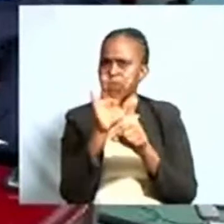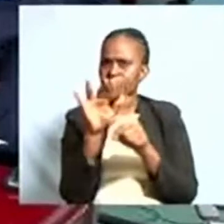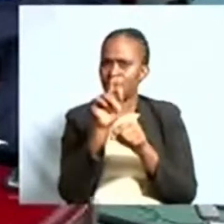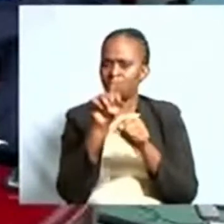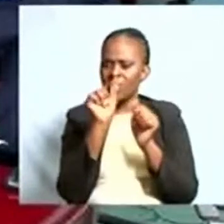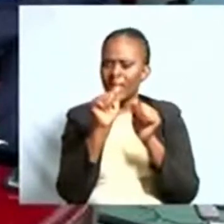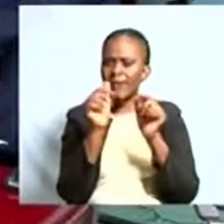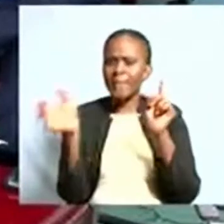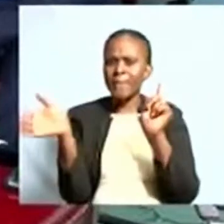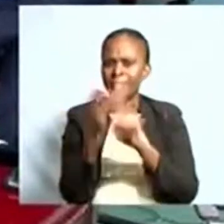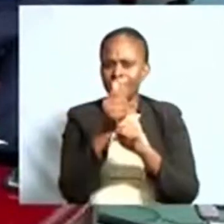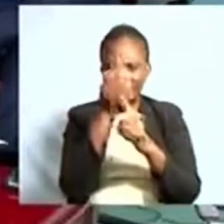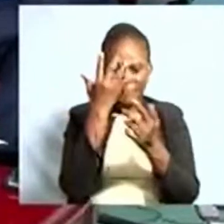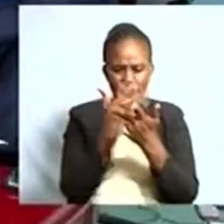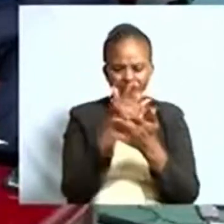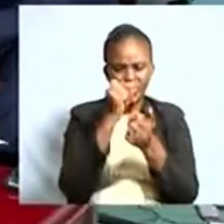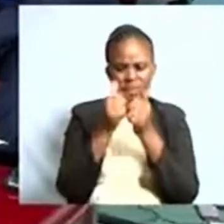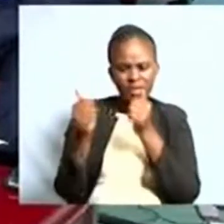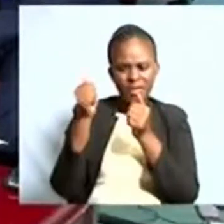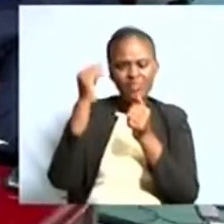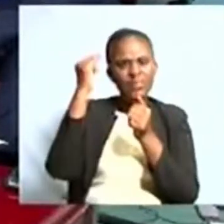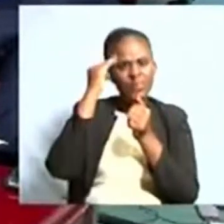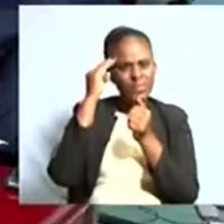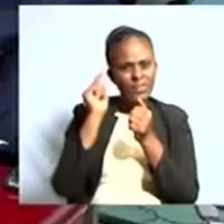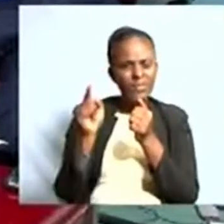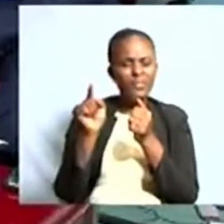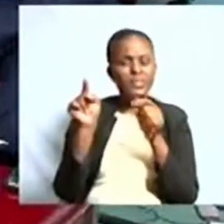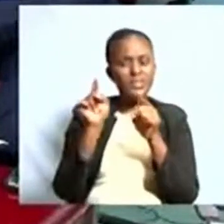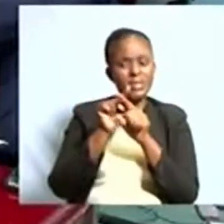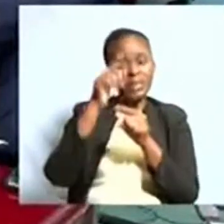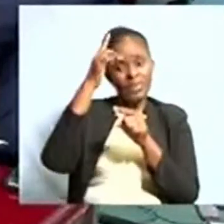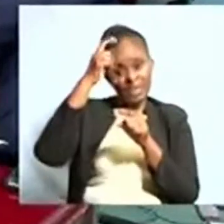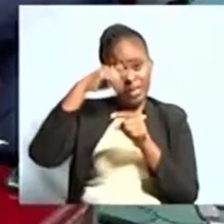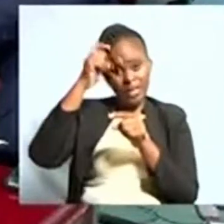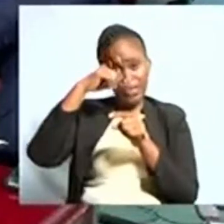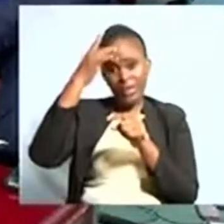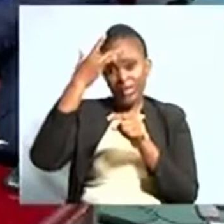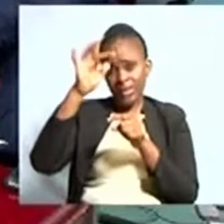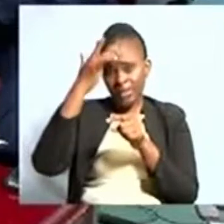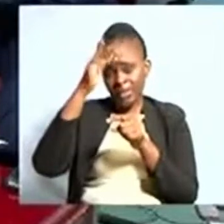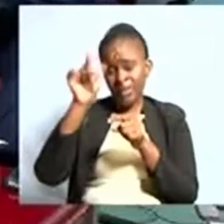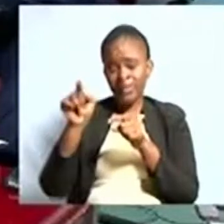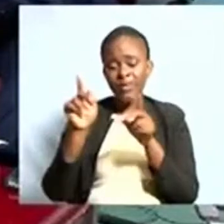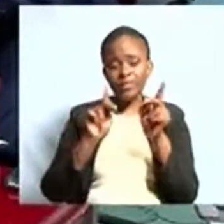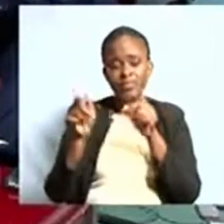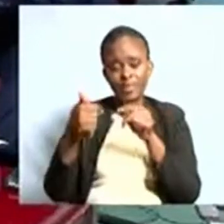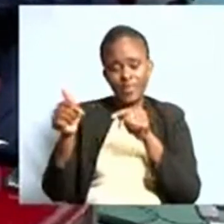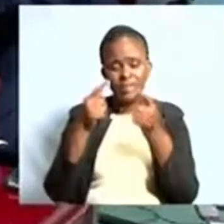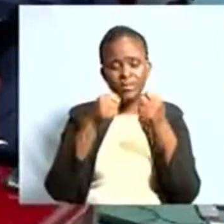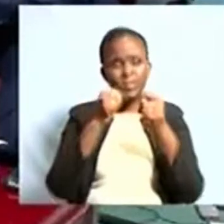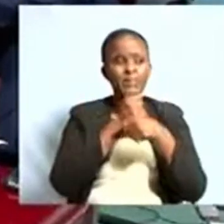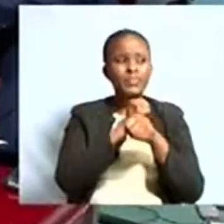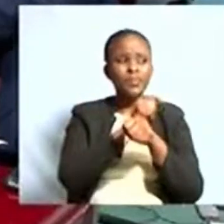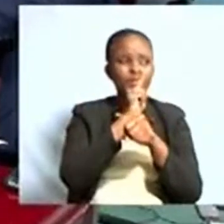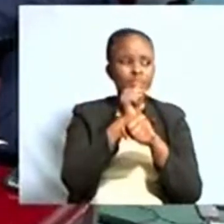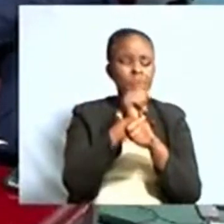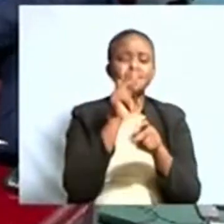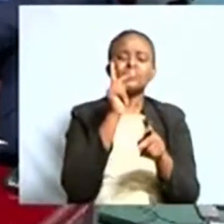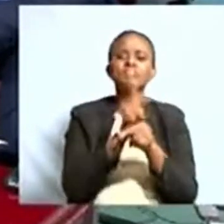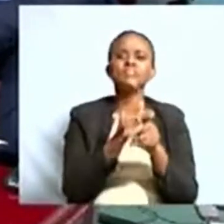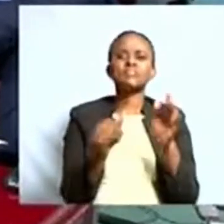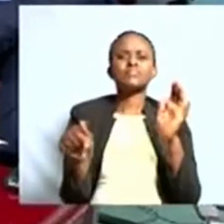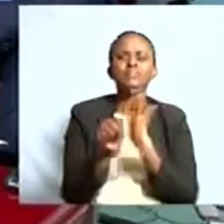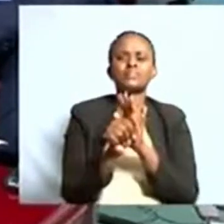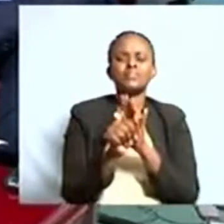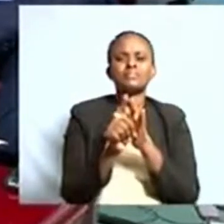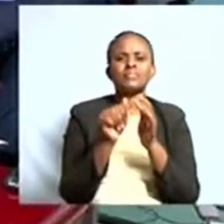them, because they also know these are intellectuals as well. Yeah, so they try to make sure that they conceal in a